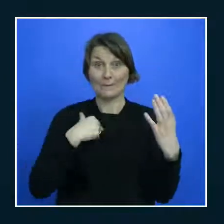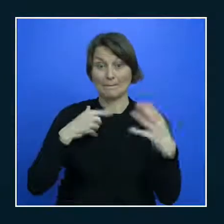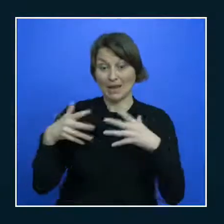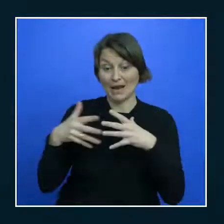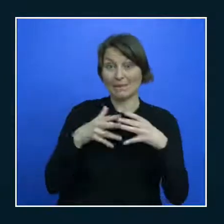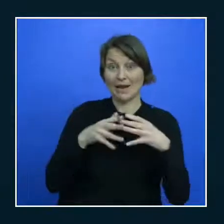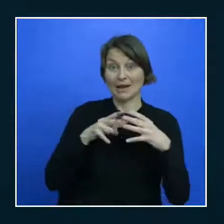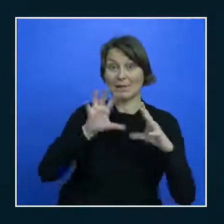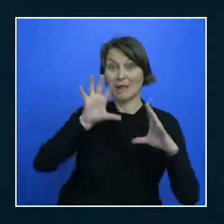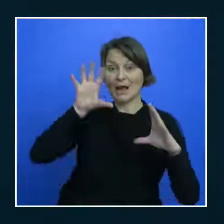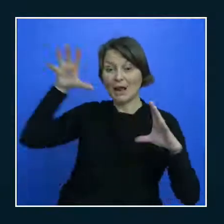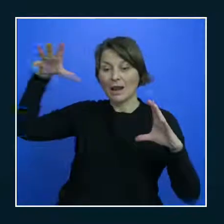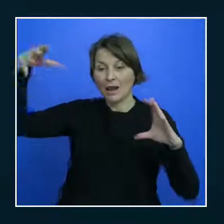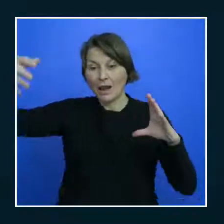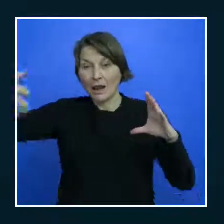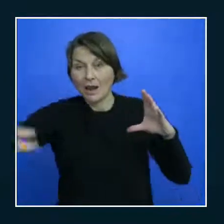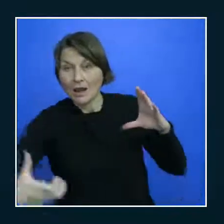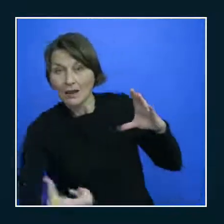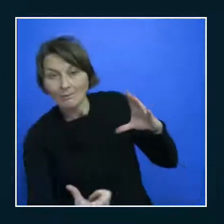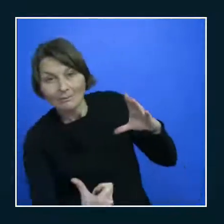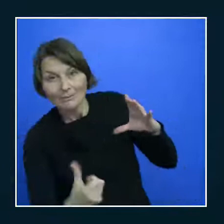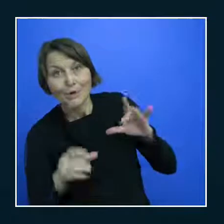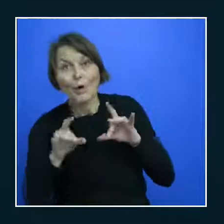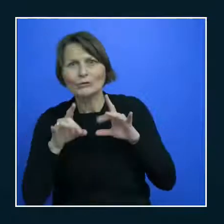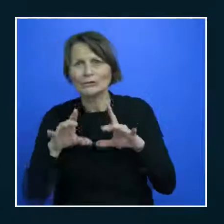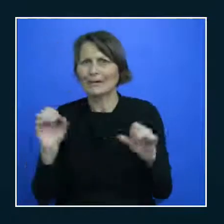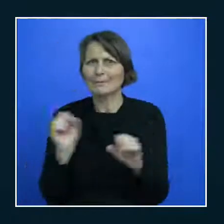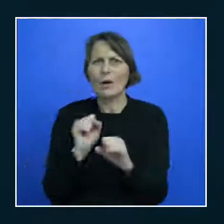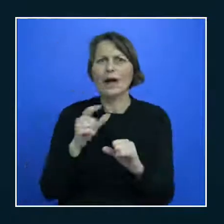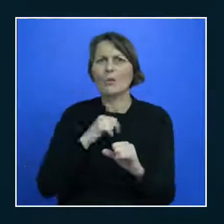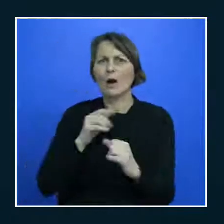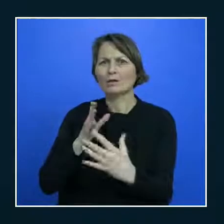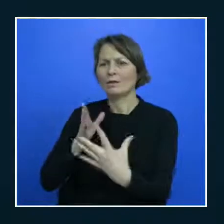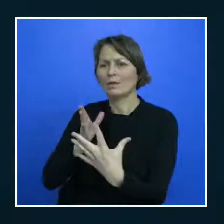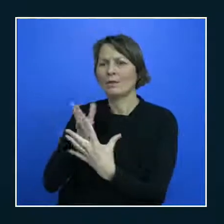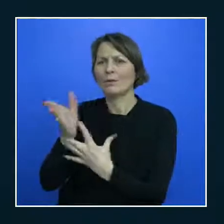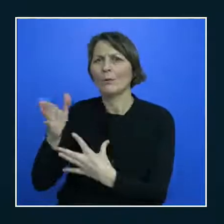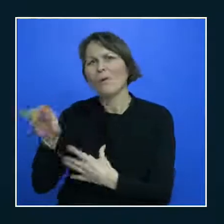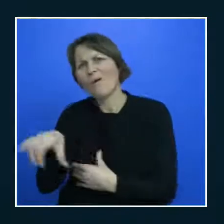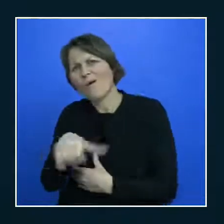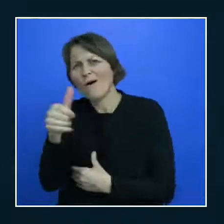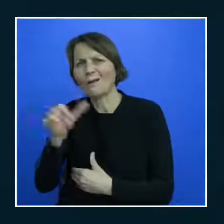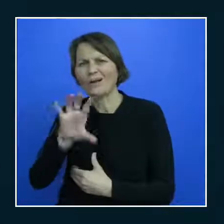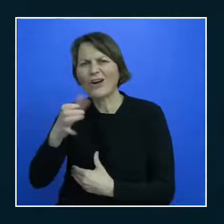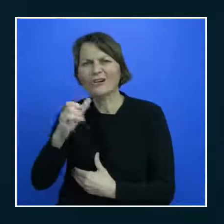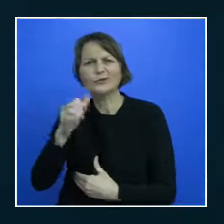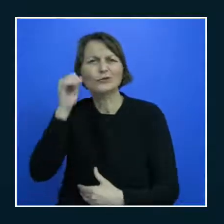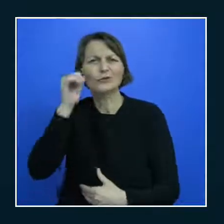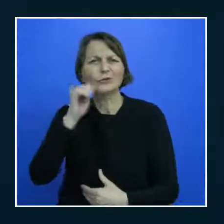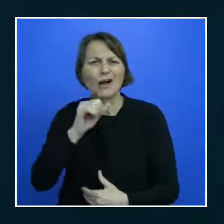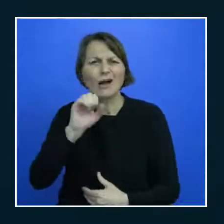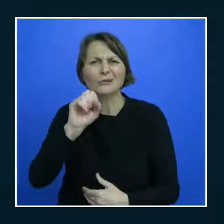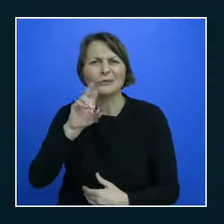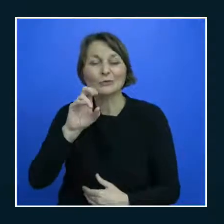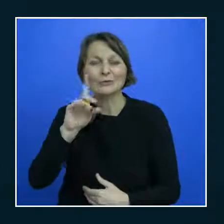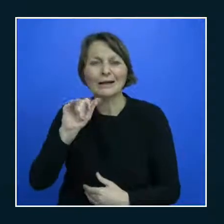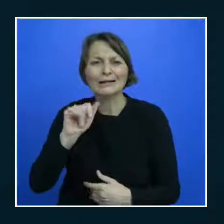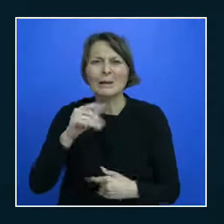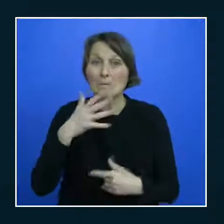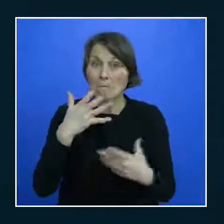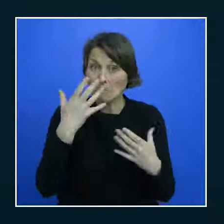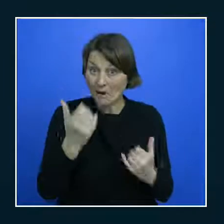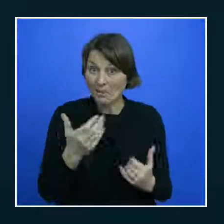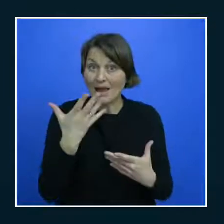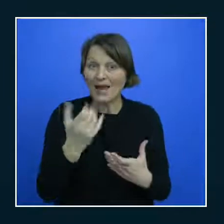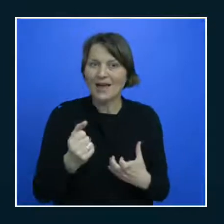exactly. So yeah, just duck. That would be so good. I'm wondering if they have an avatar with a moose head. I